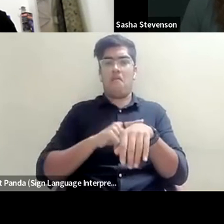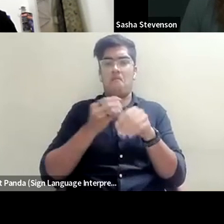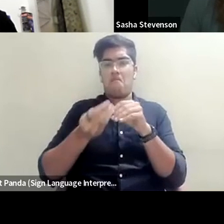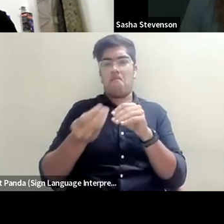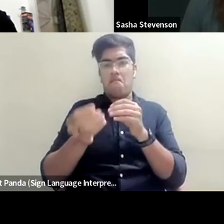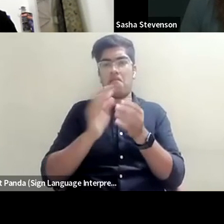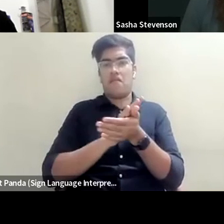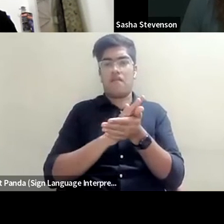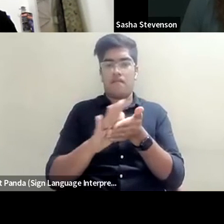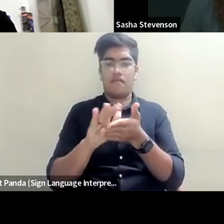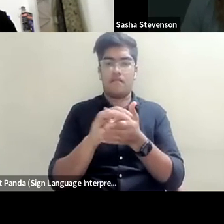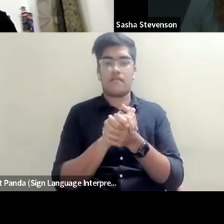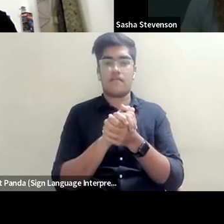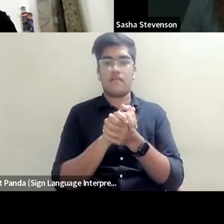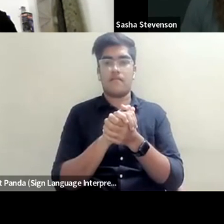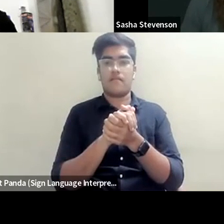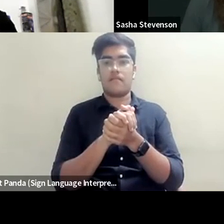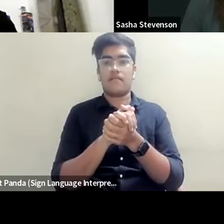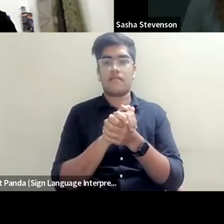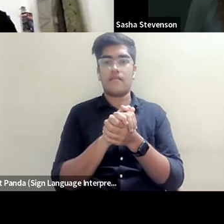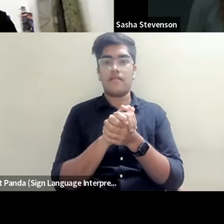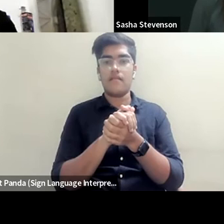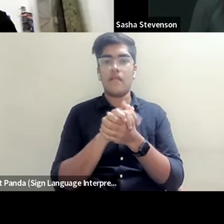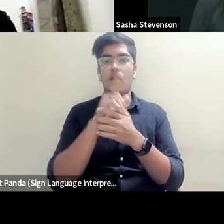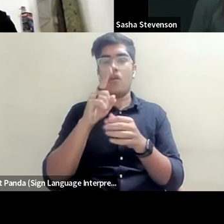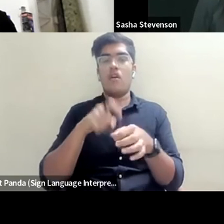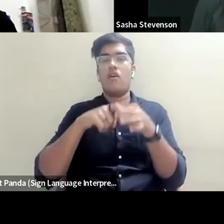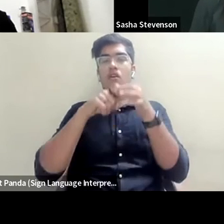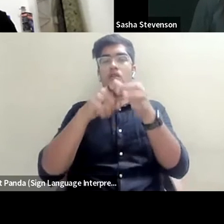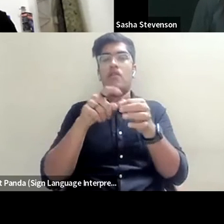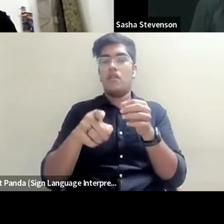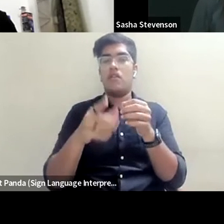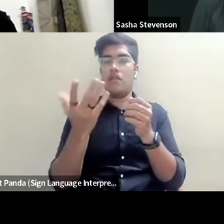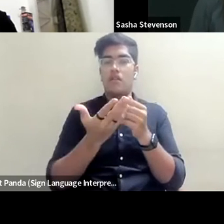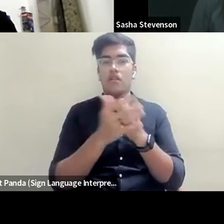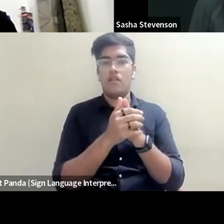of time. So I'm going to take this question.